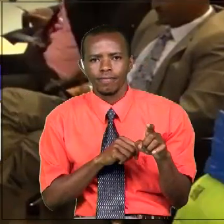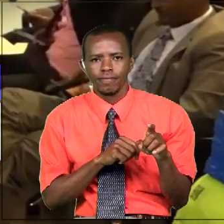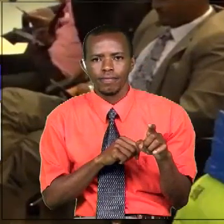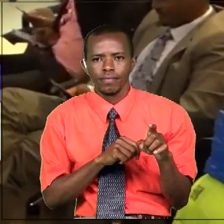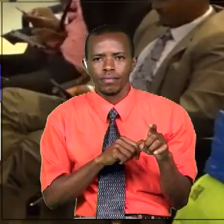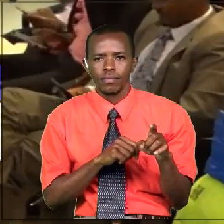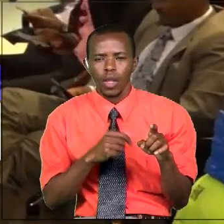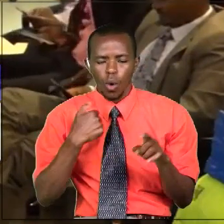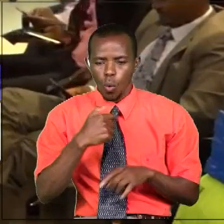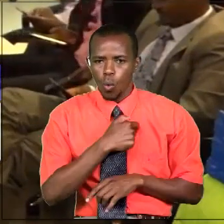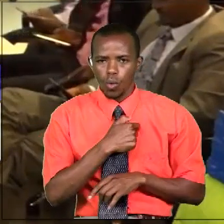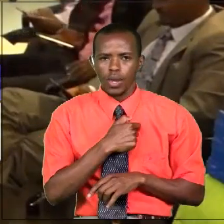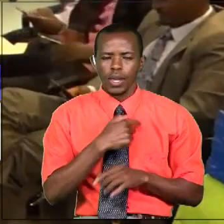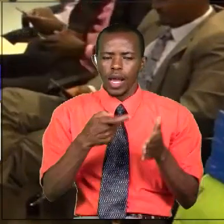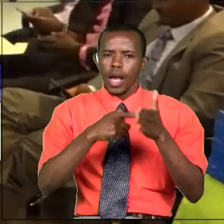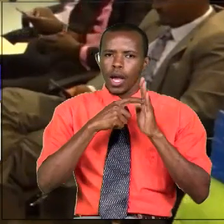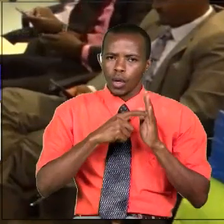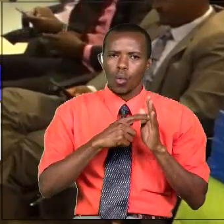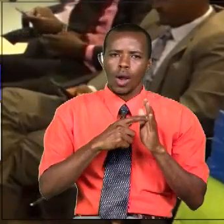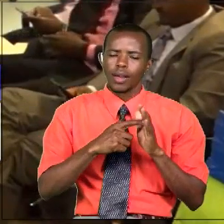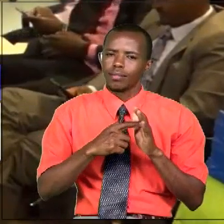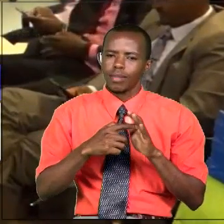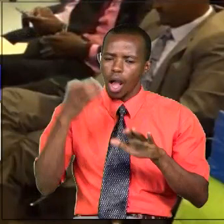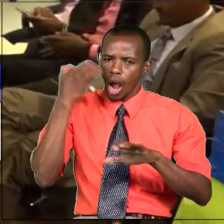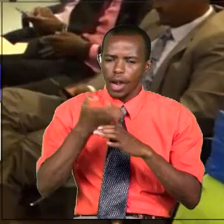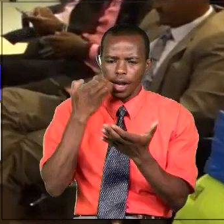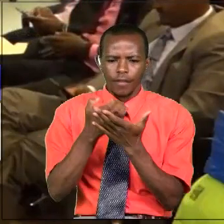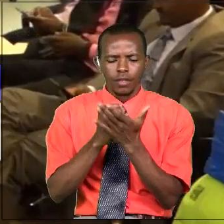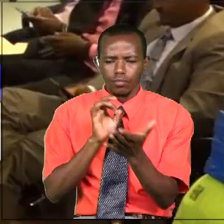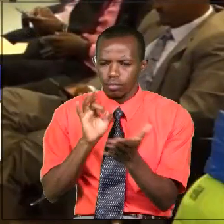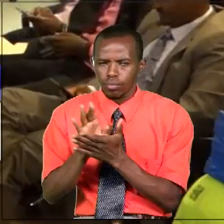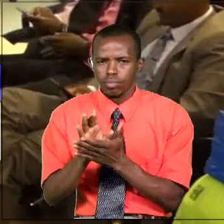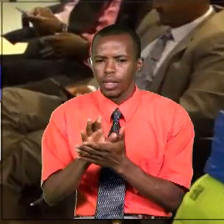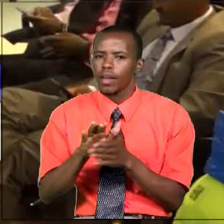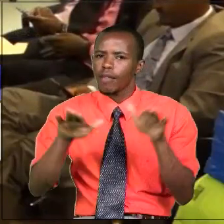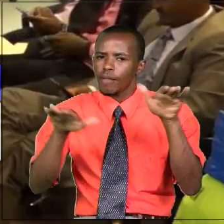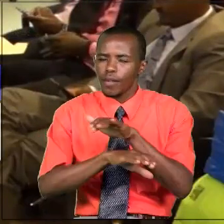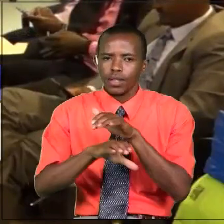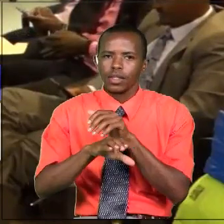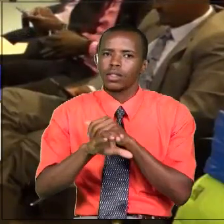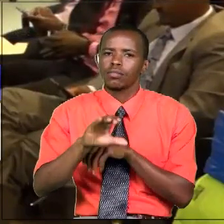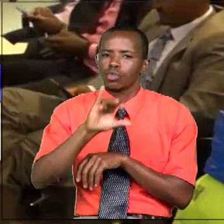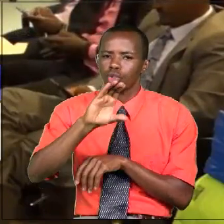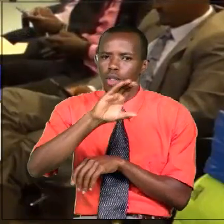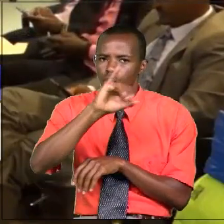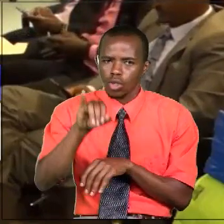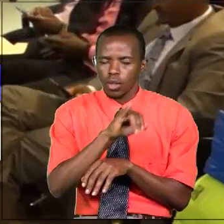so that it does not require very hard evidence to remove the judge from office.